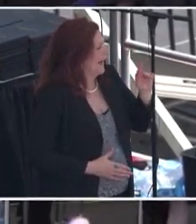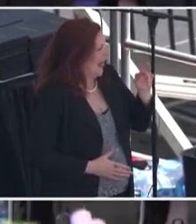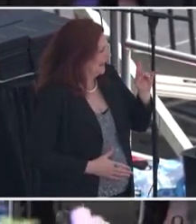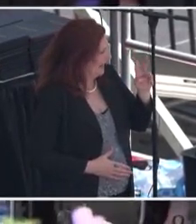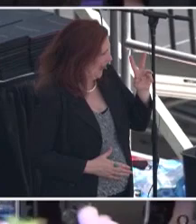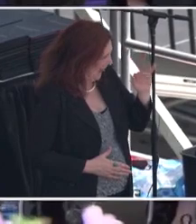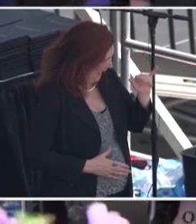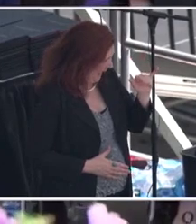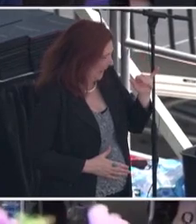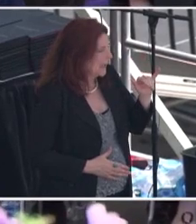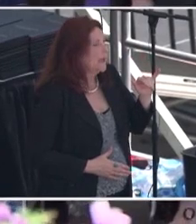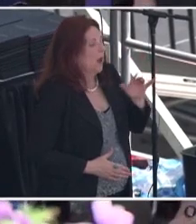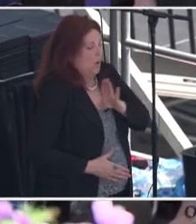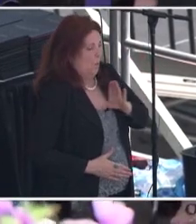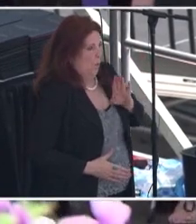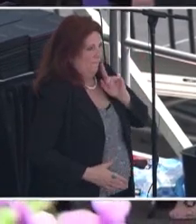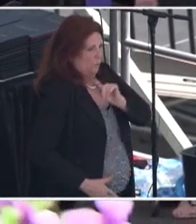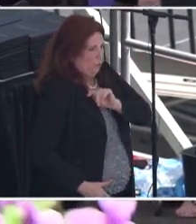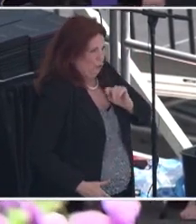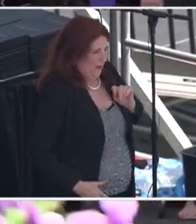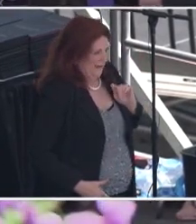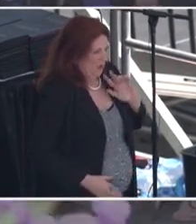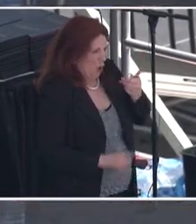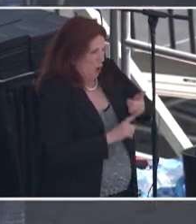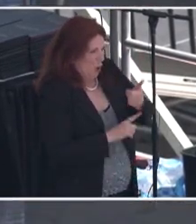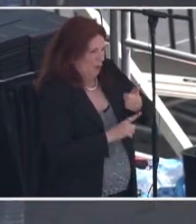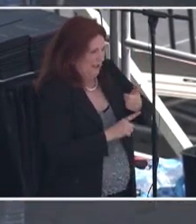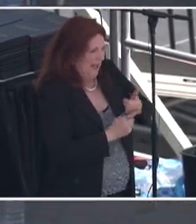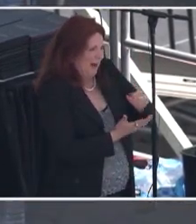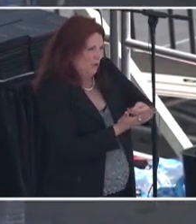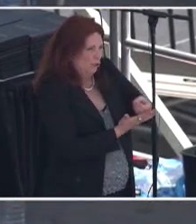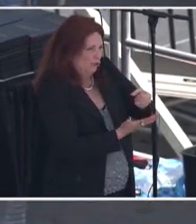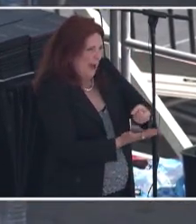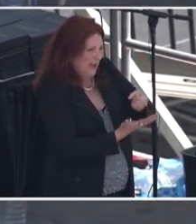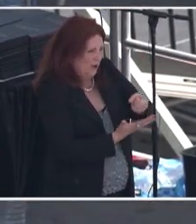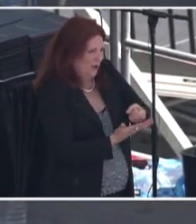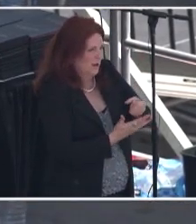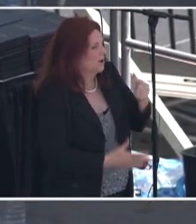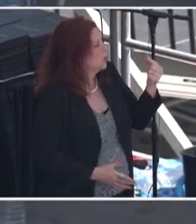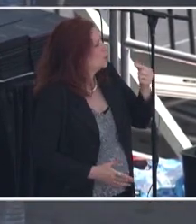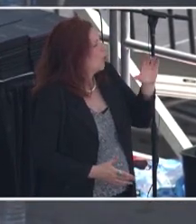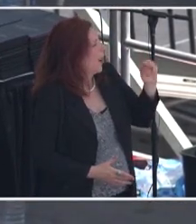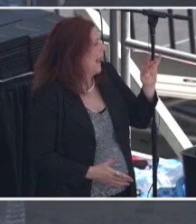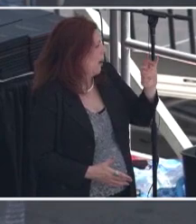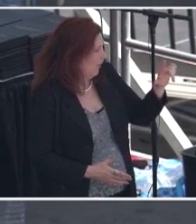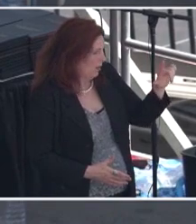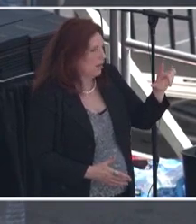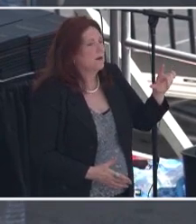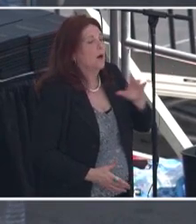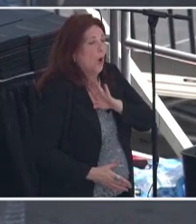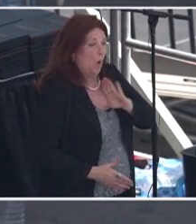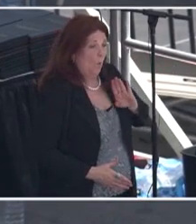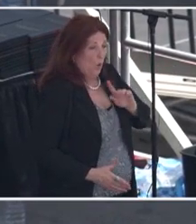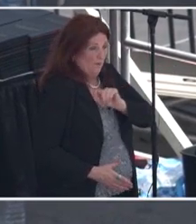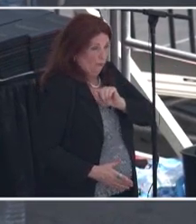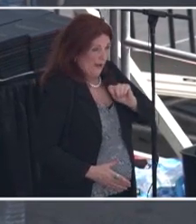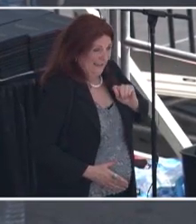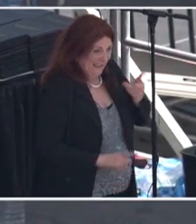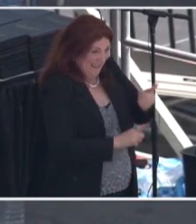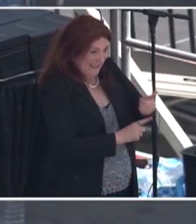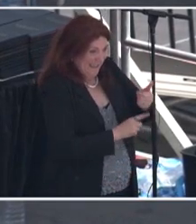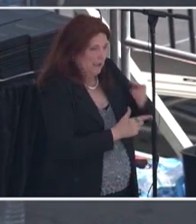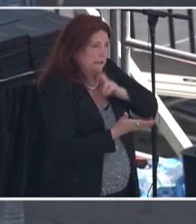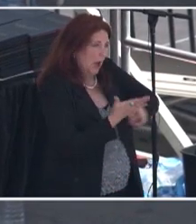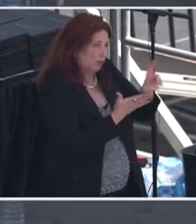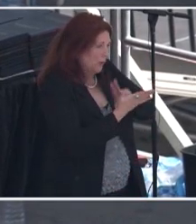Board of Trustees Treasurer. Gerard Carroll, Board of Trustees